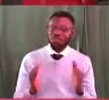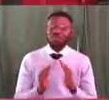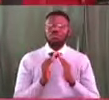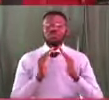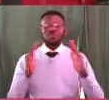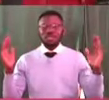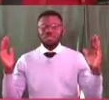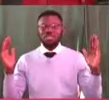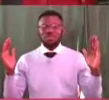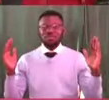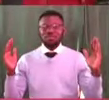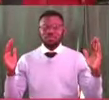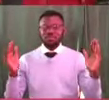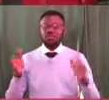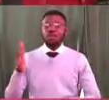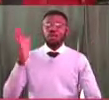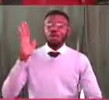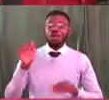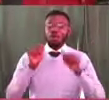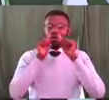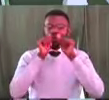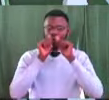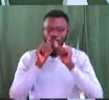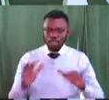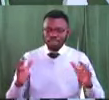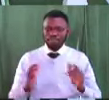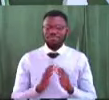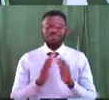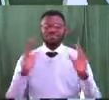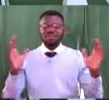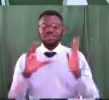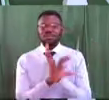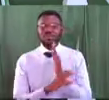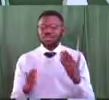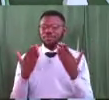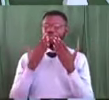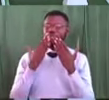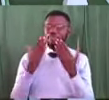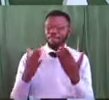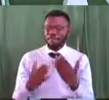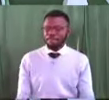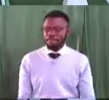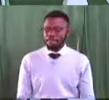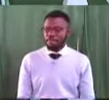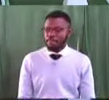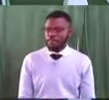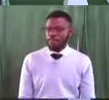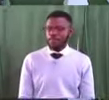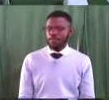you. And God bless our great country. Asante ni sana.